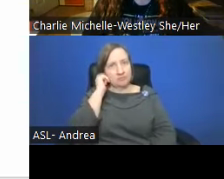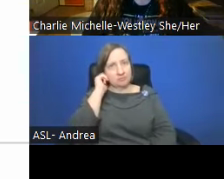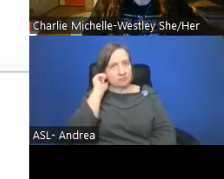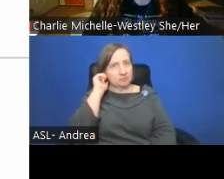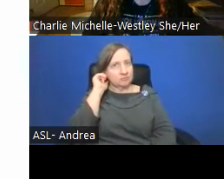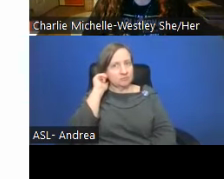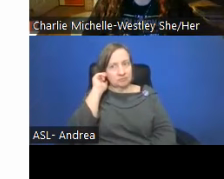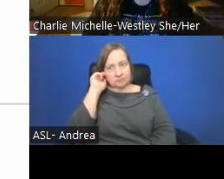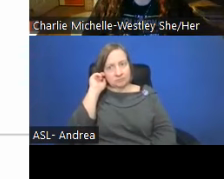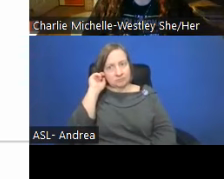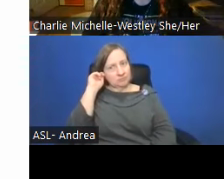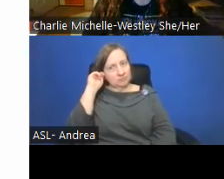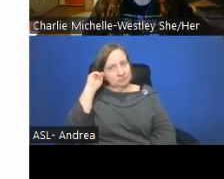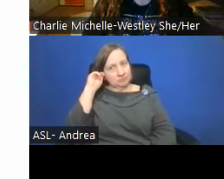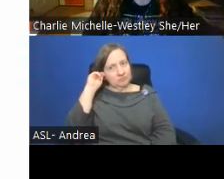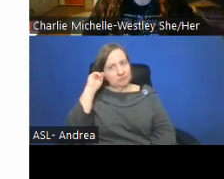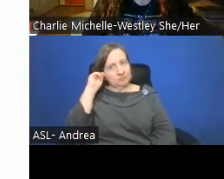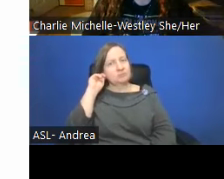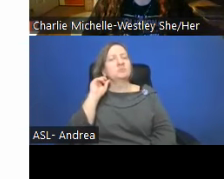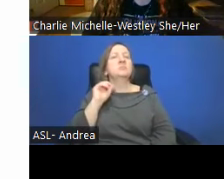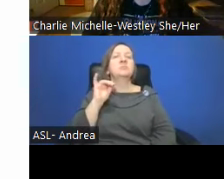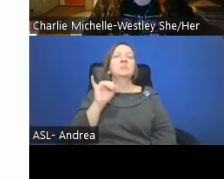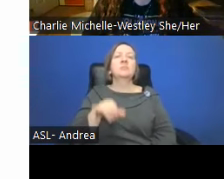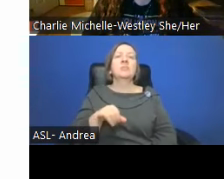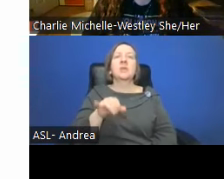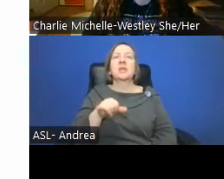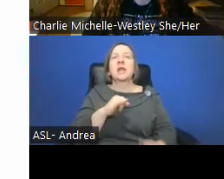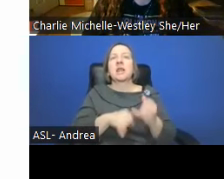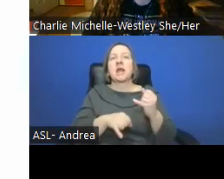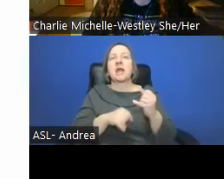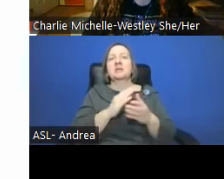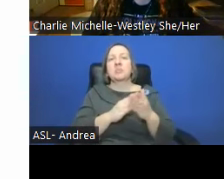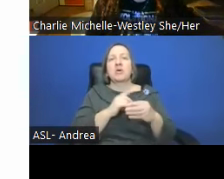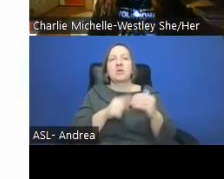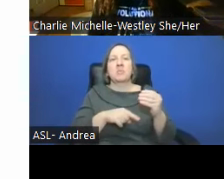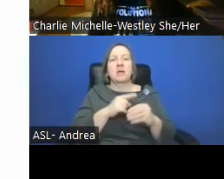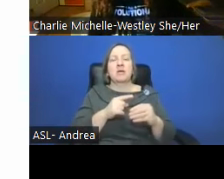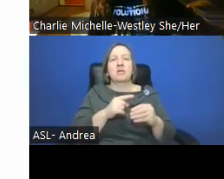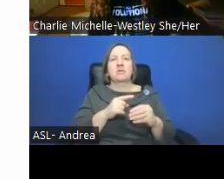Commissioner Dan. So those, that last part about